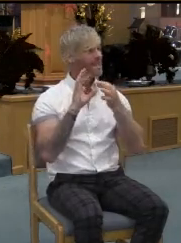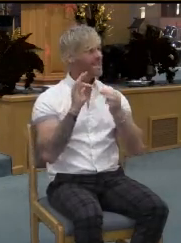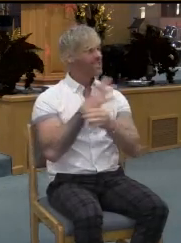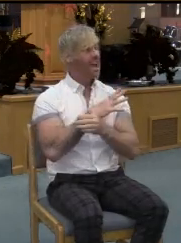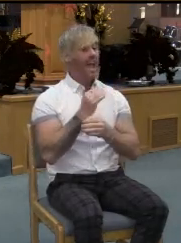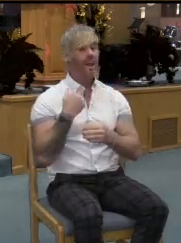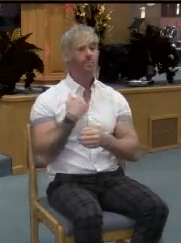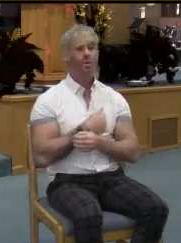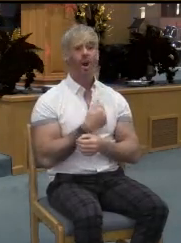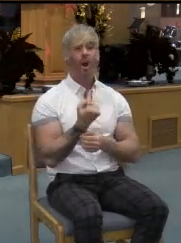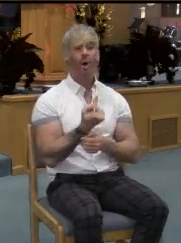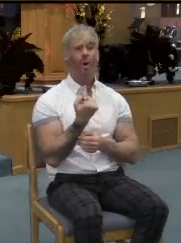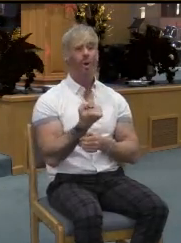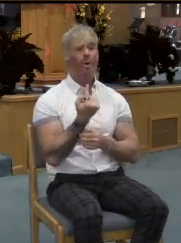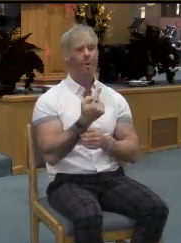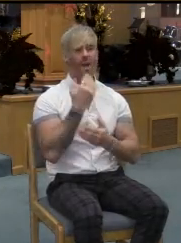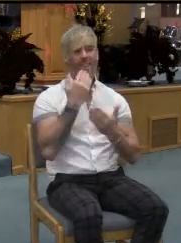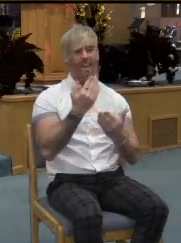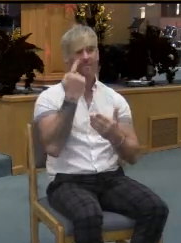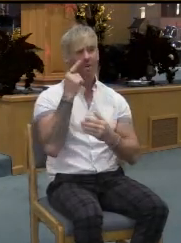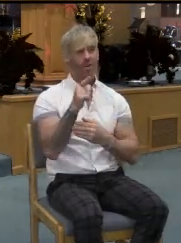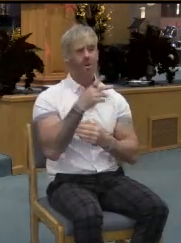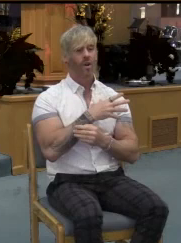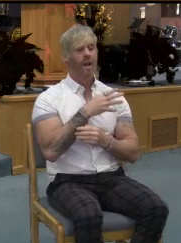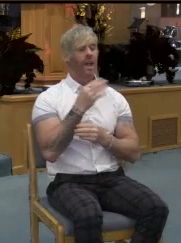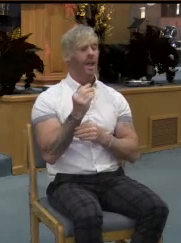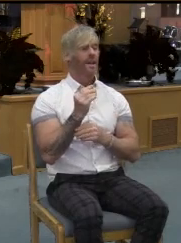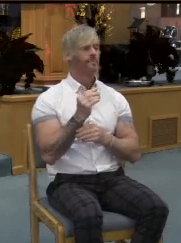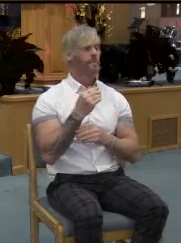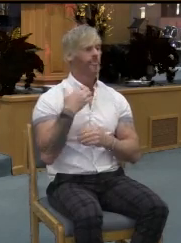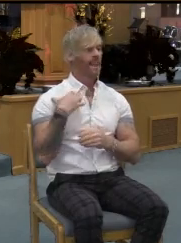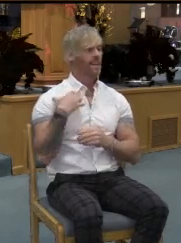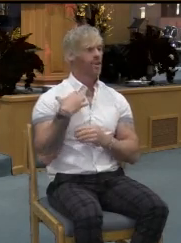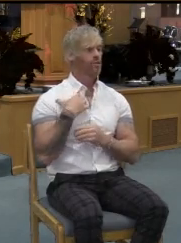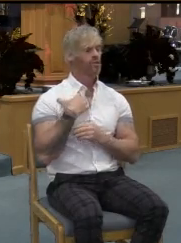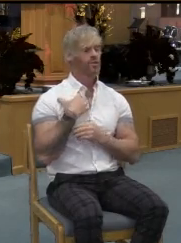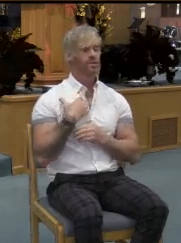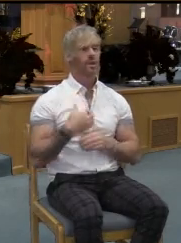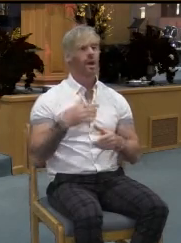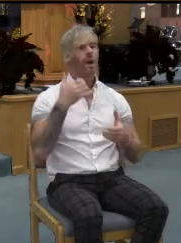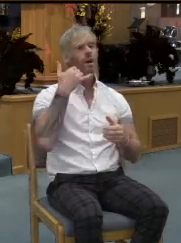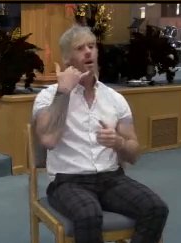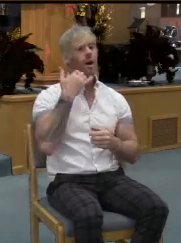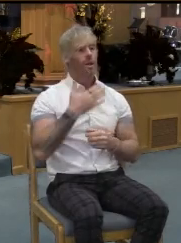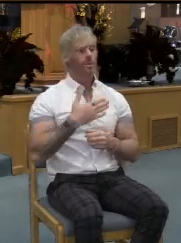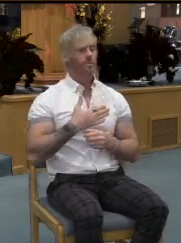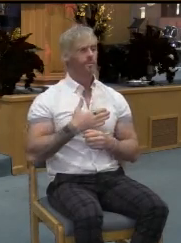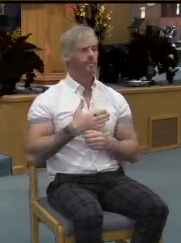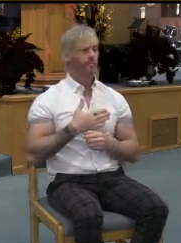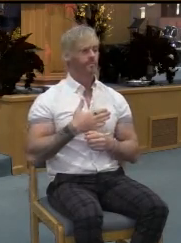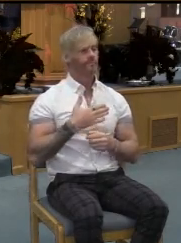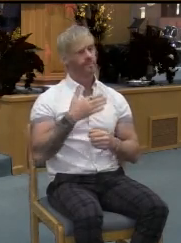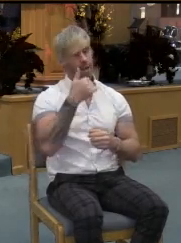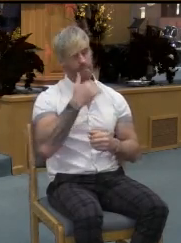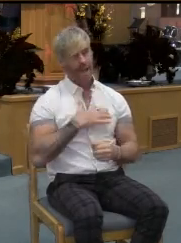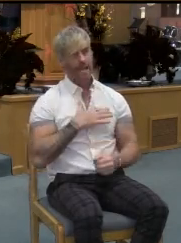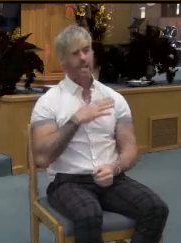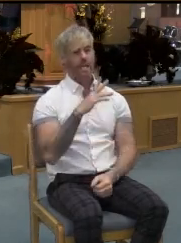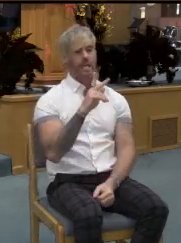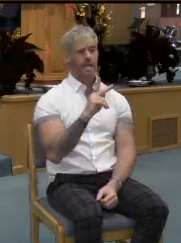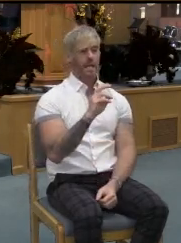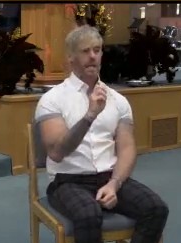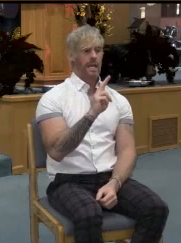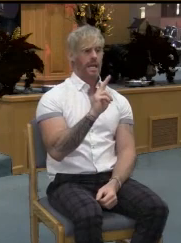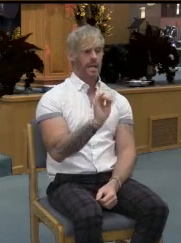you. Coach called my brother-in-law, Kenny Cole, this week down in Valonia. And Kenny is one of the heroes in my life. He